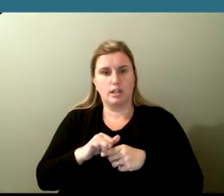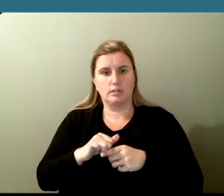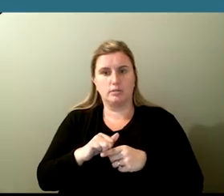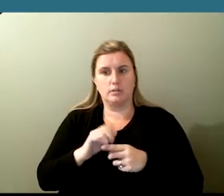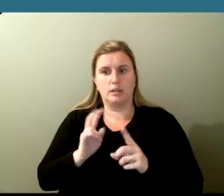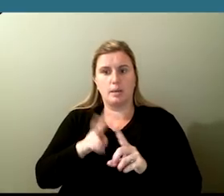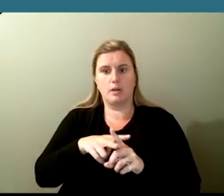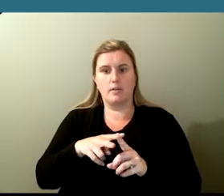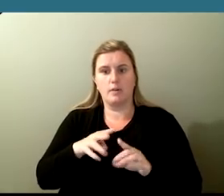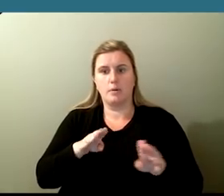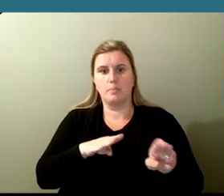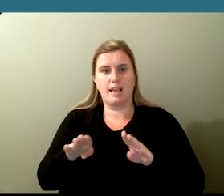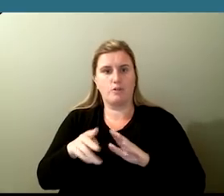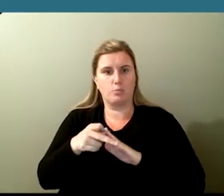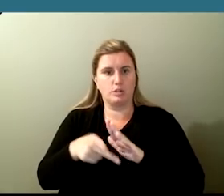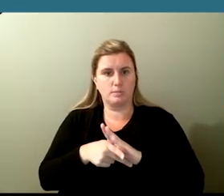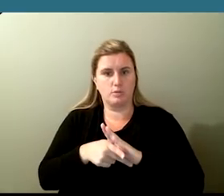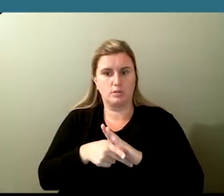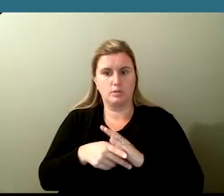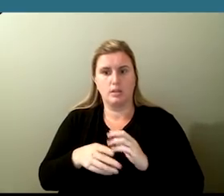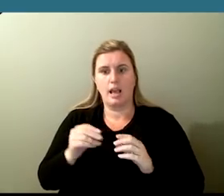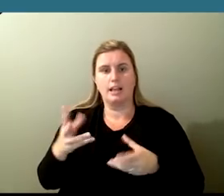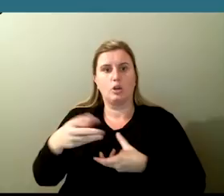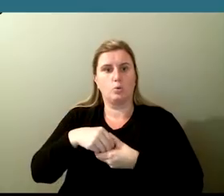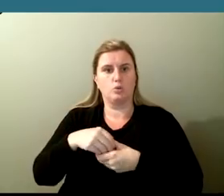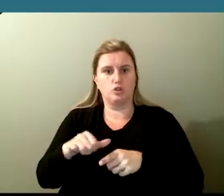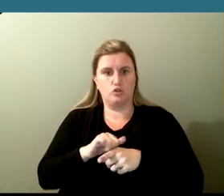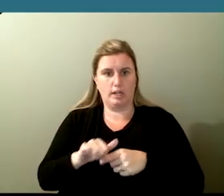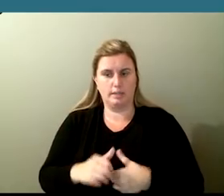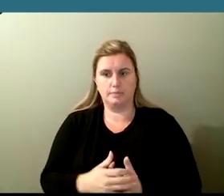regarding the application of behavioral principles, and inclusion training.